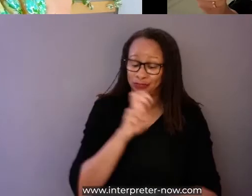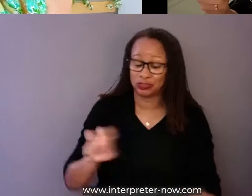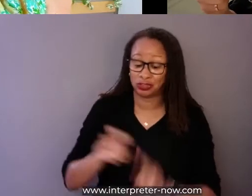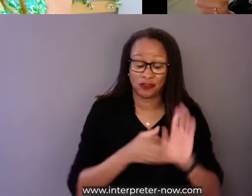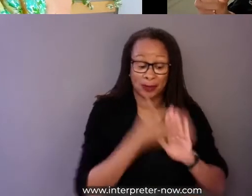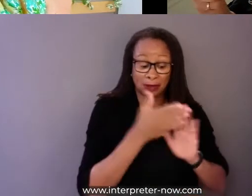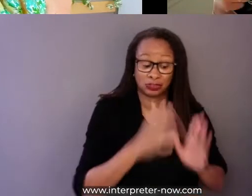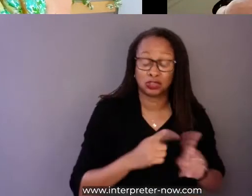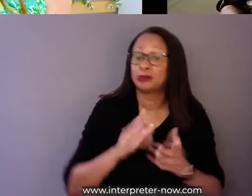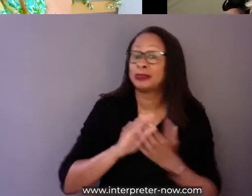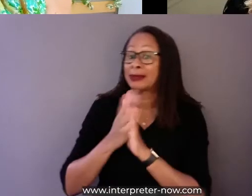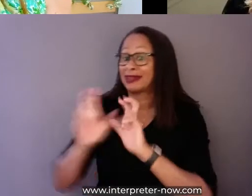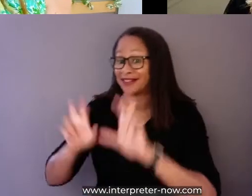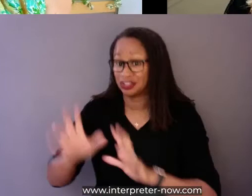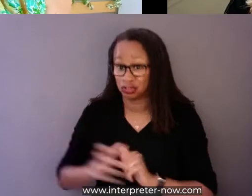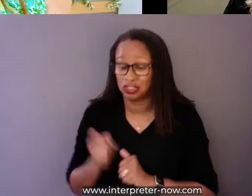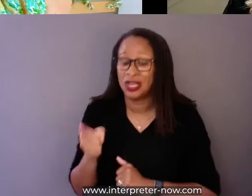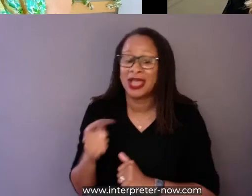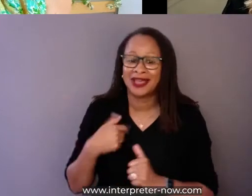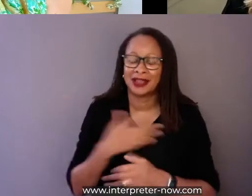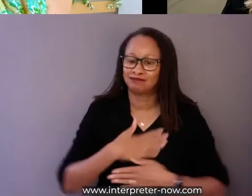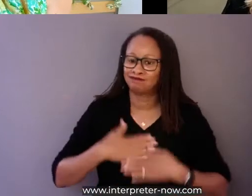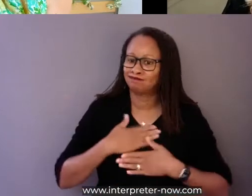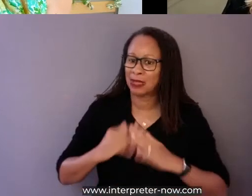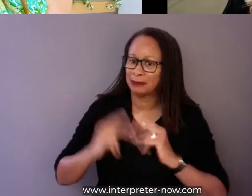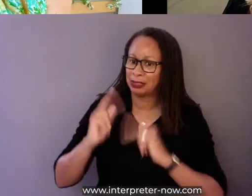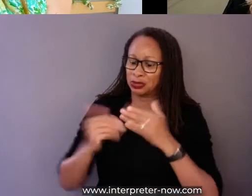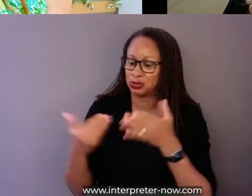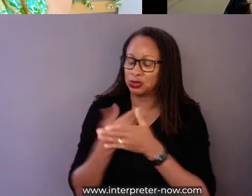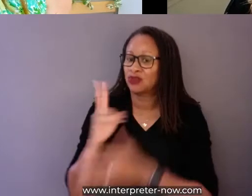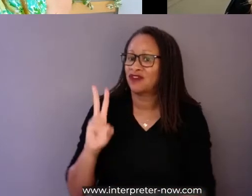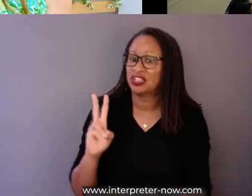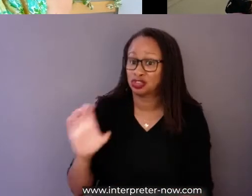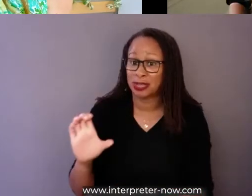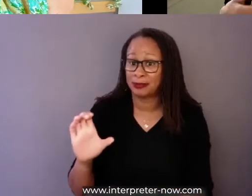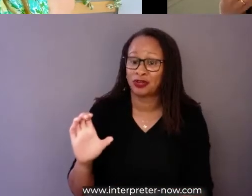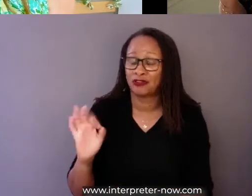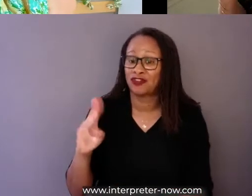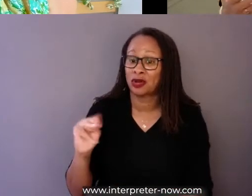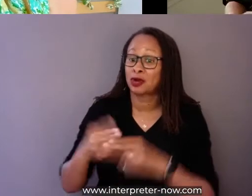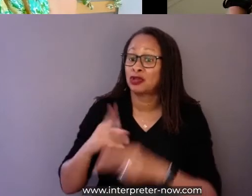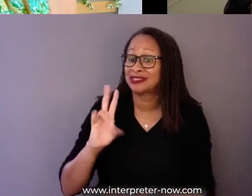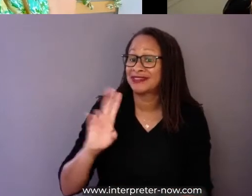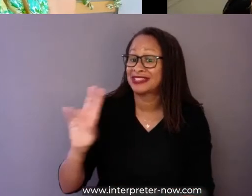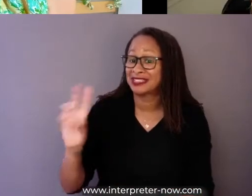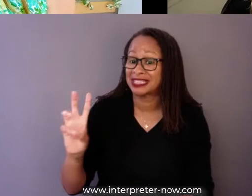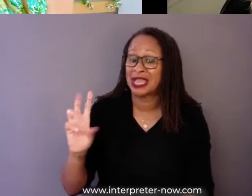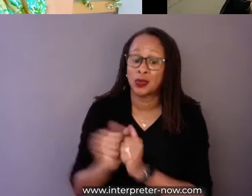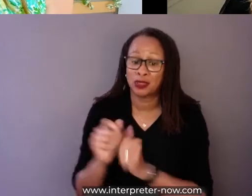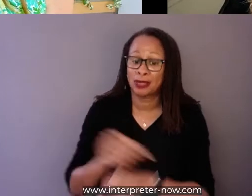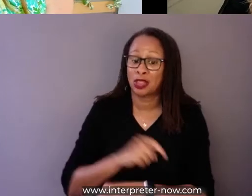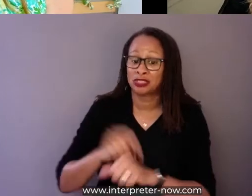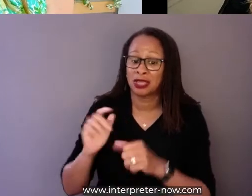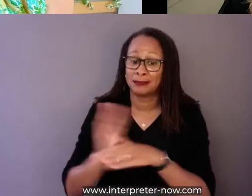operator to investor and have had the pleasure of building this brand new venture capital firm called 776, as you mentioned, with my longtime business